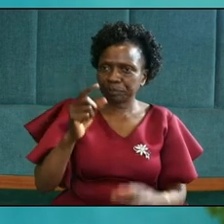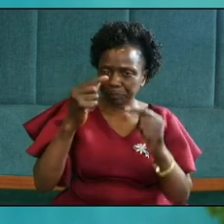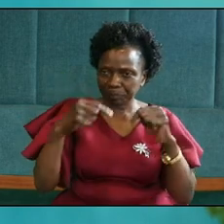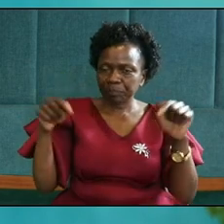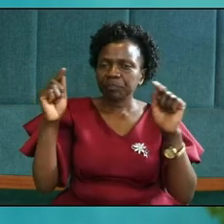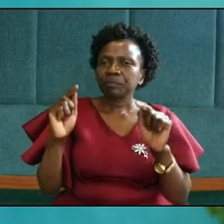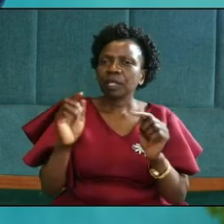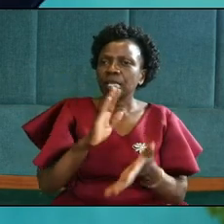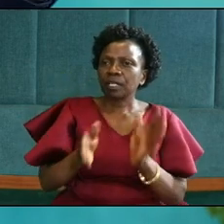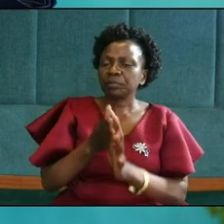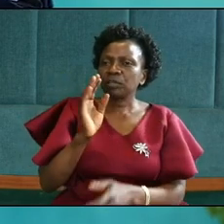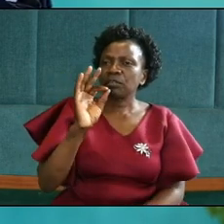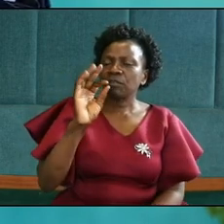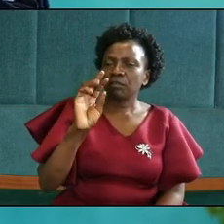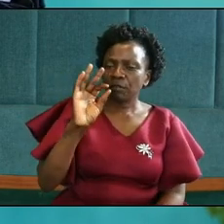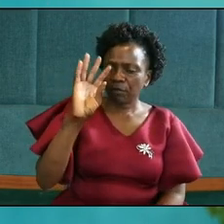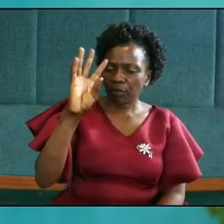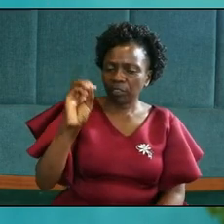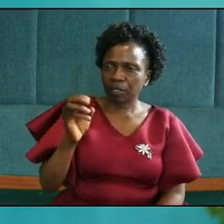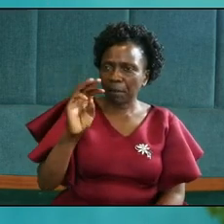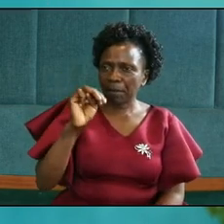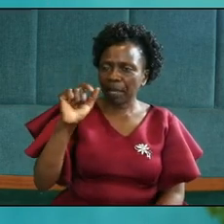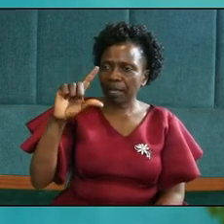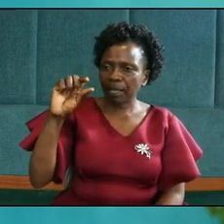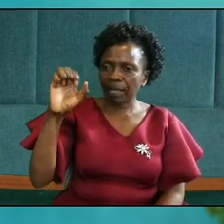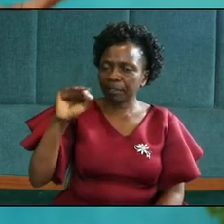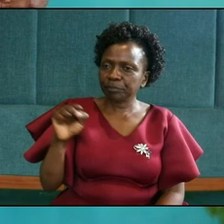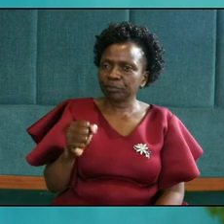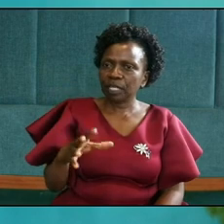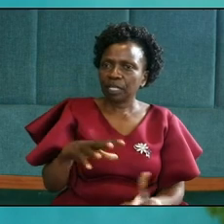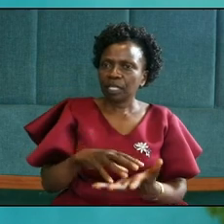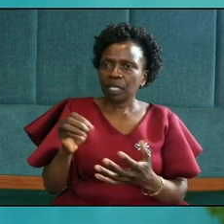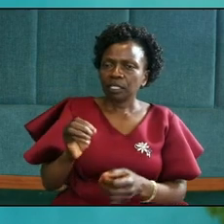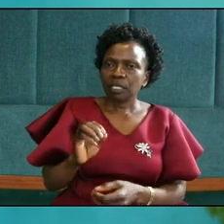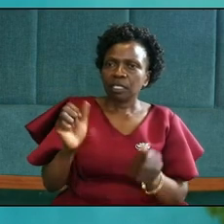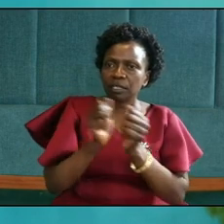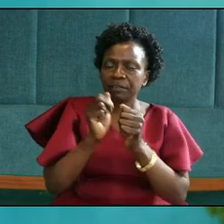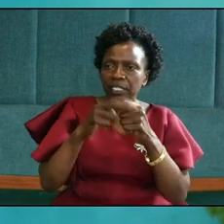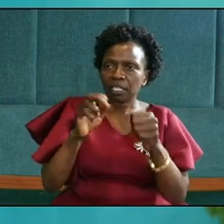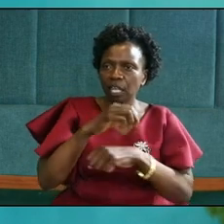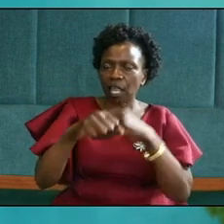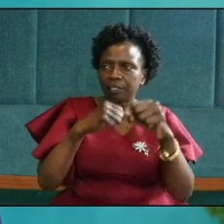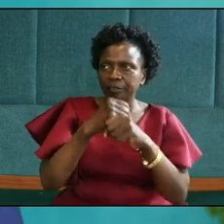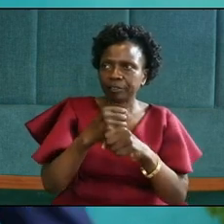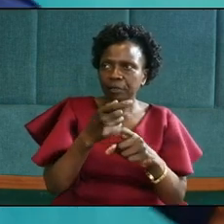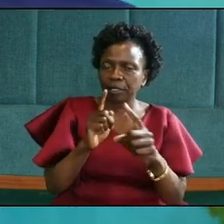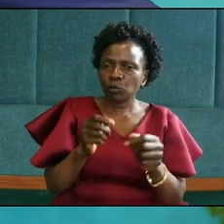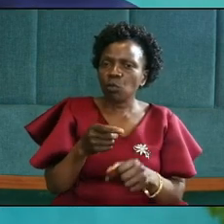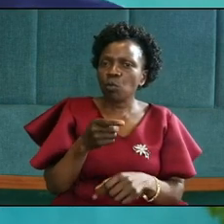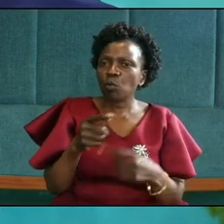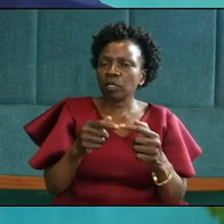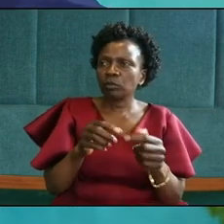of 40 miles a day, it will take you 17 years to reach the moon. If you were to take